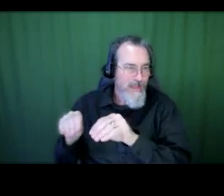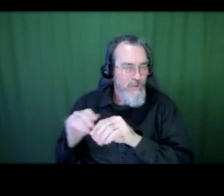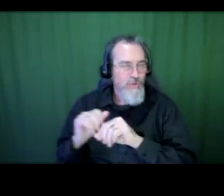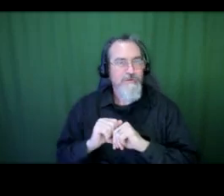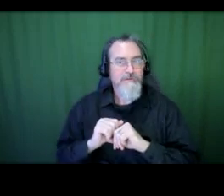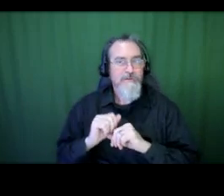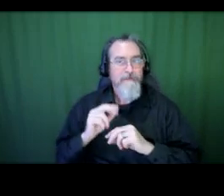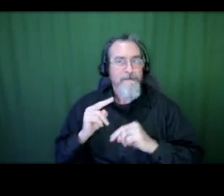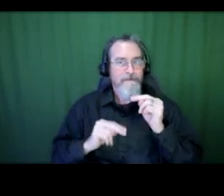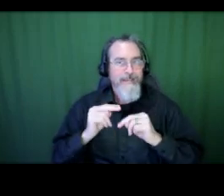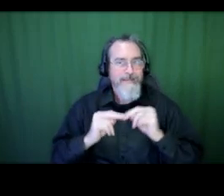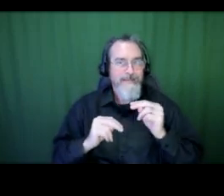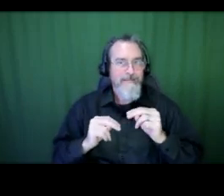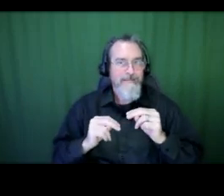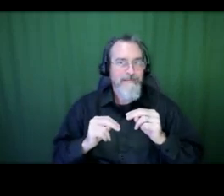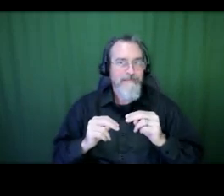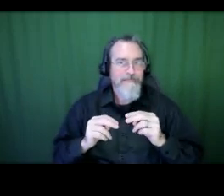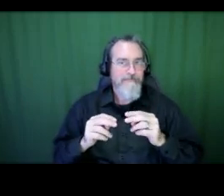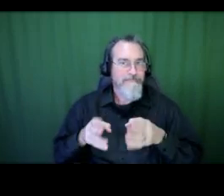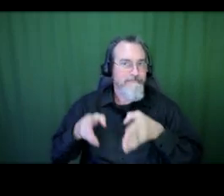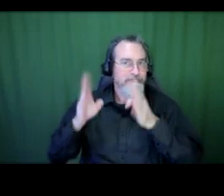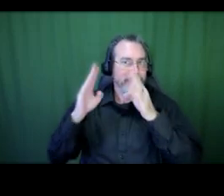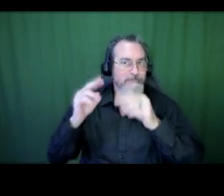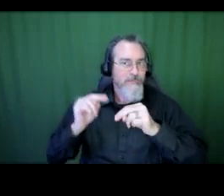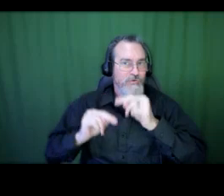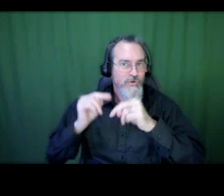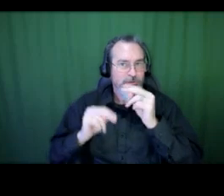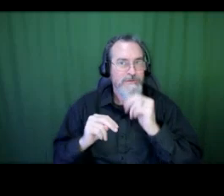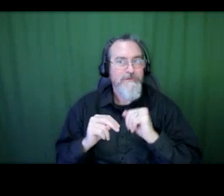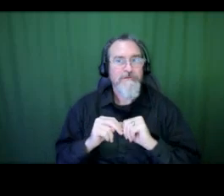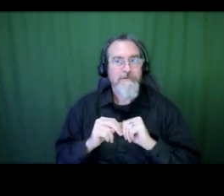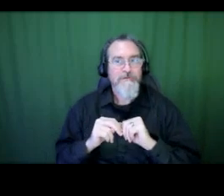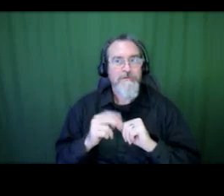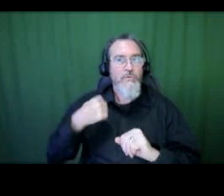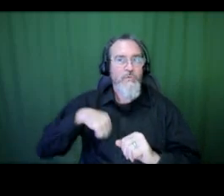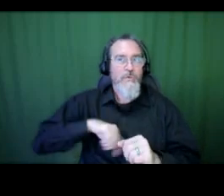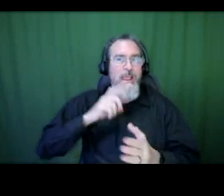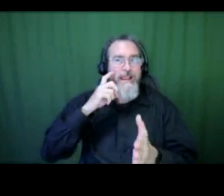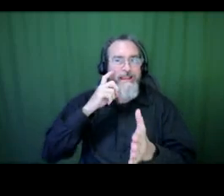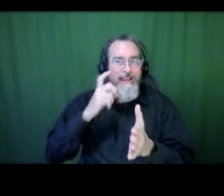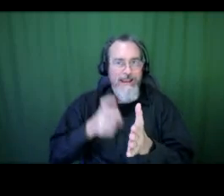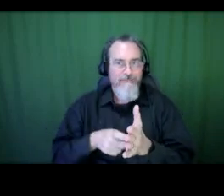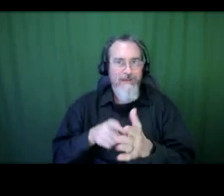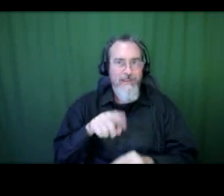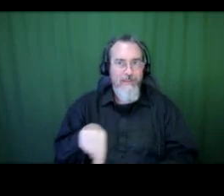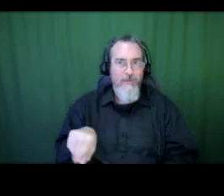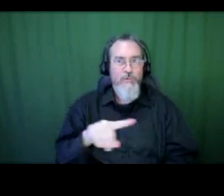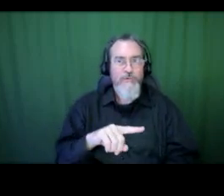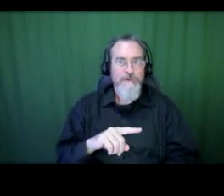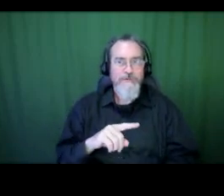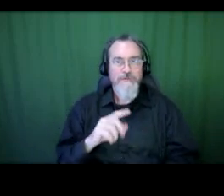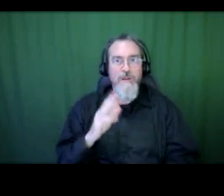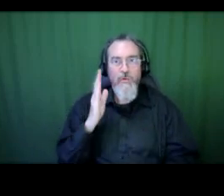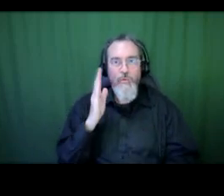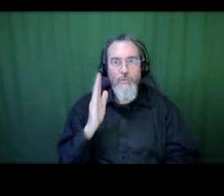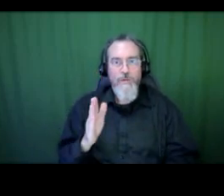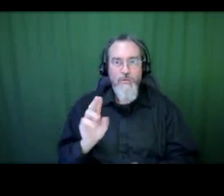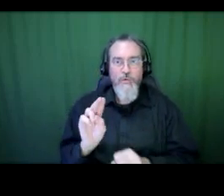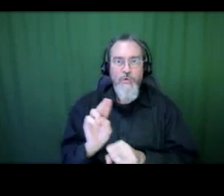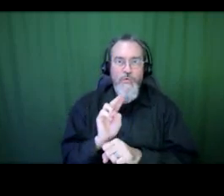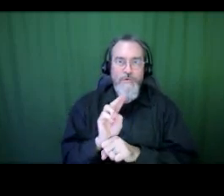techniques related to solar. So we identify those immediately, and then we will build on that with grants and their assessment